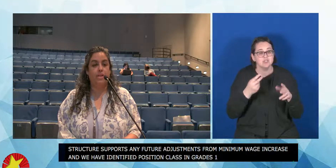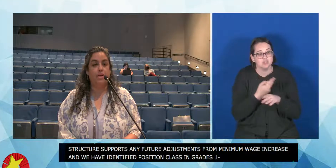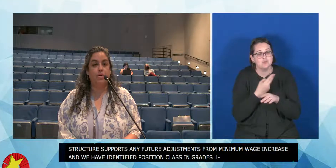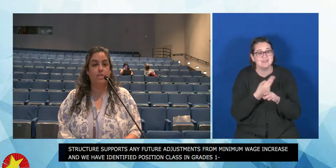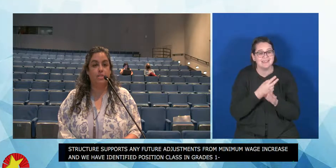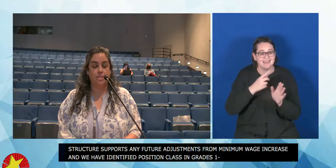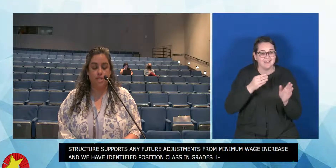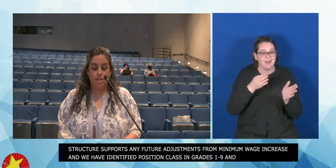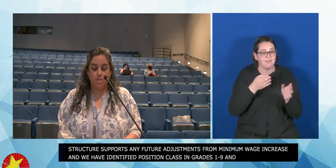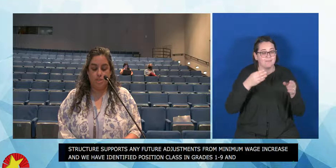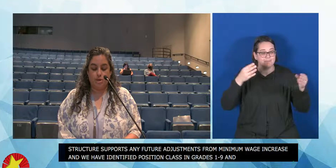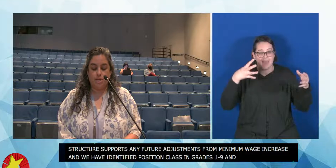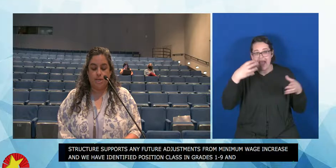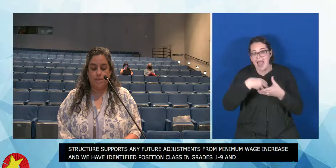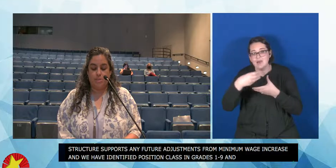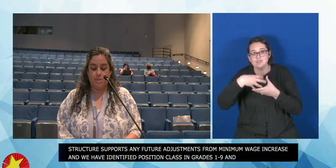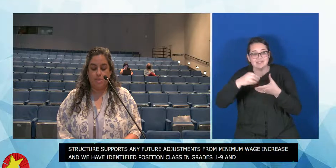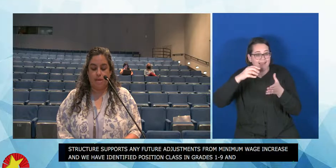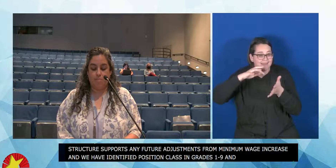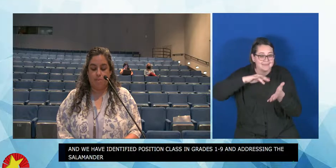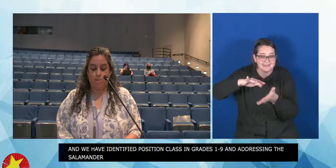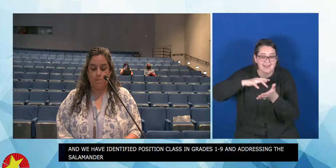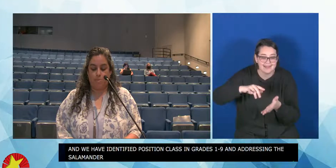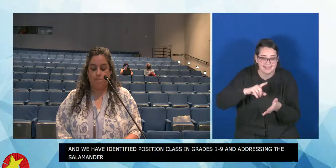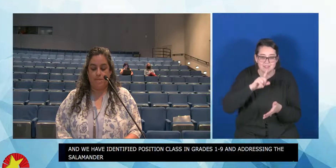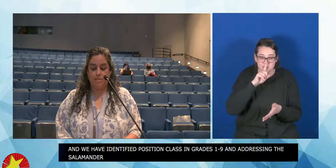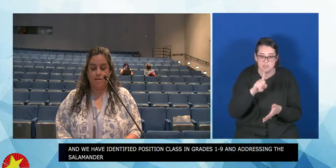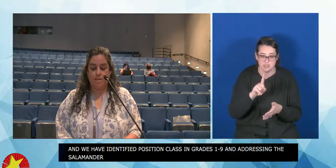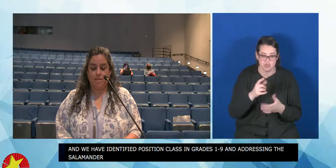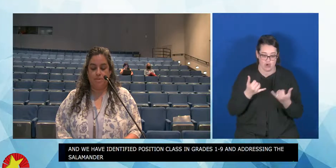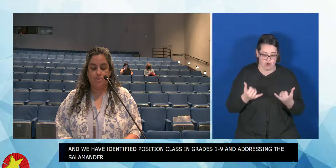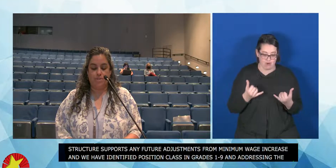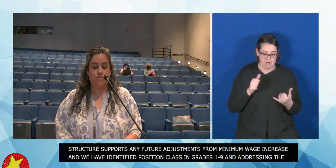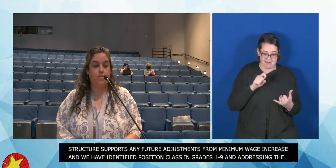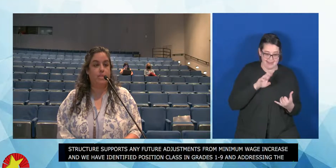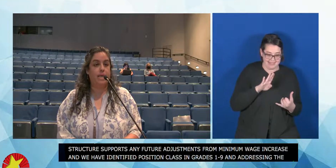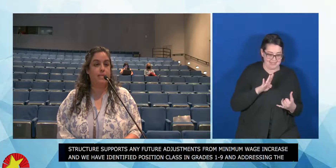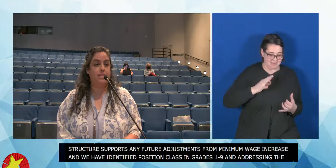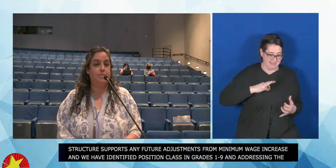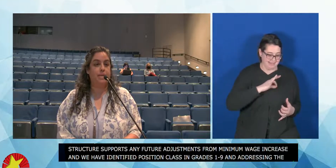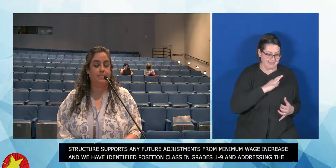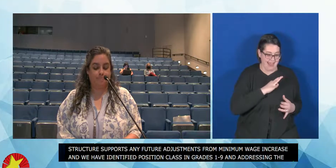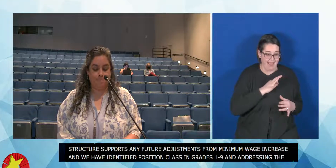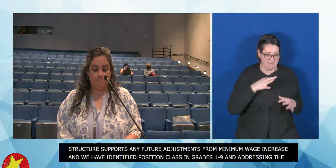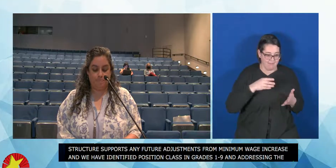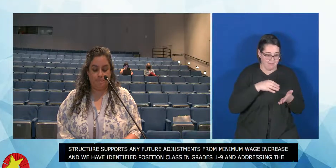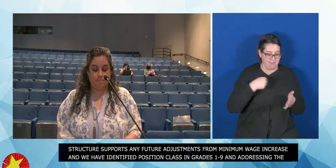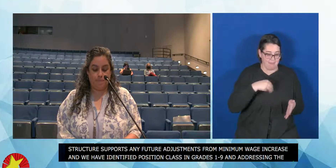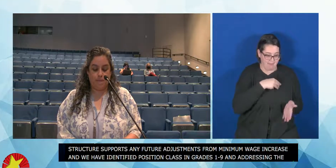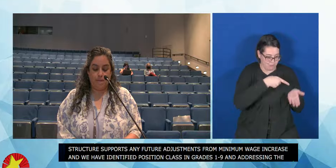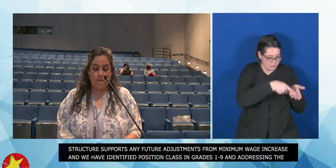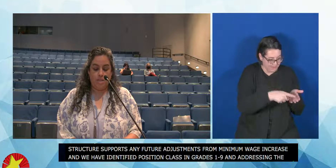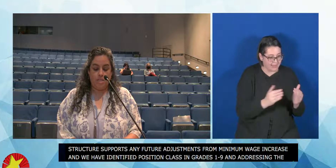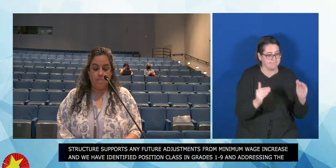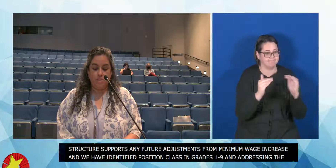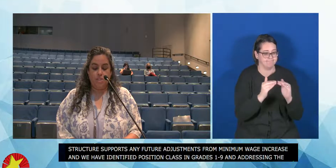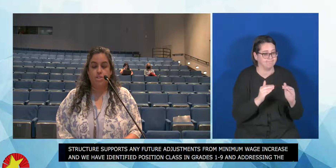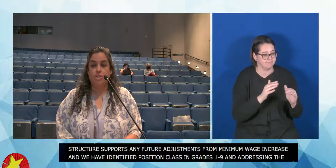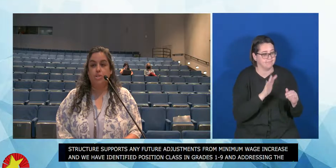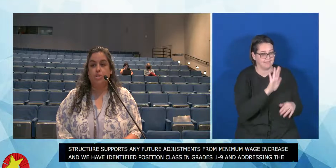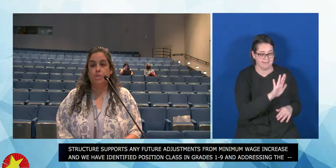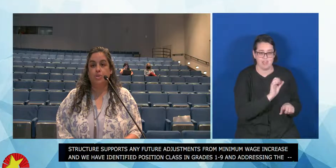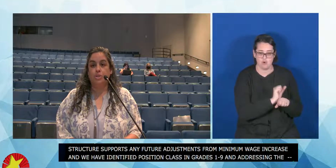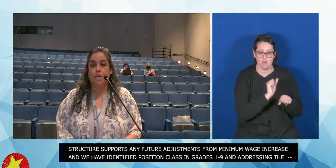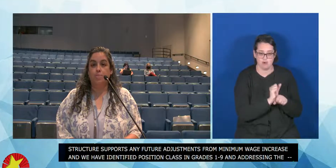giving increases to current ASDB staff members based on the years of service with ASDB. These